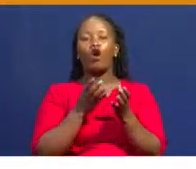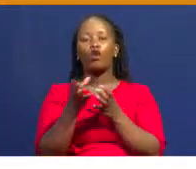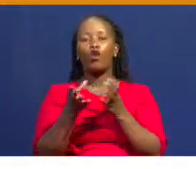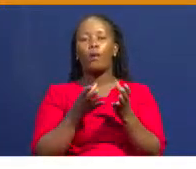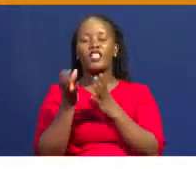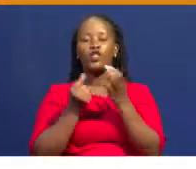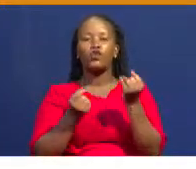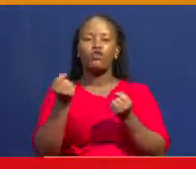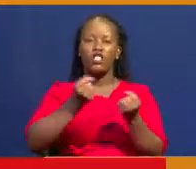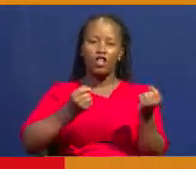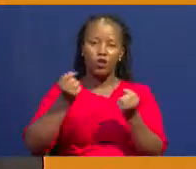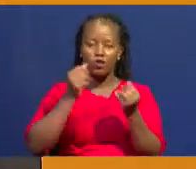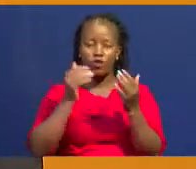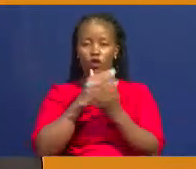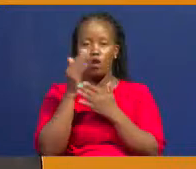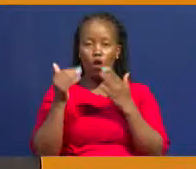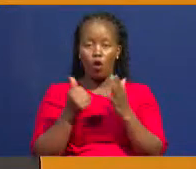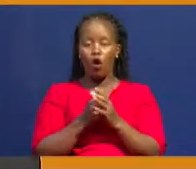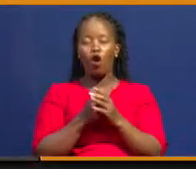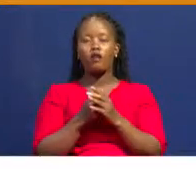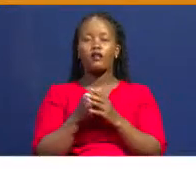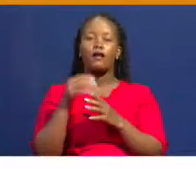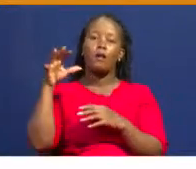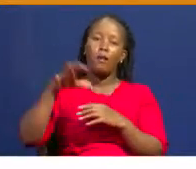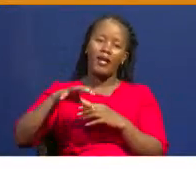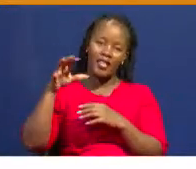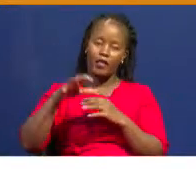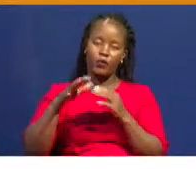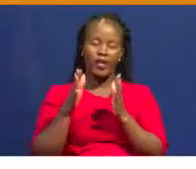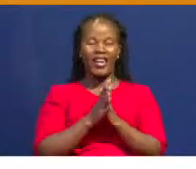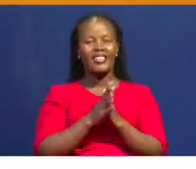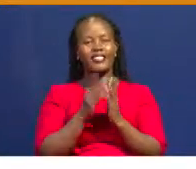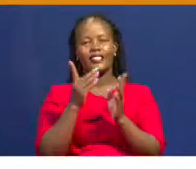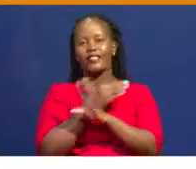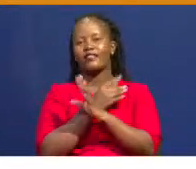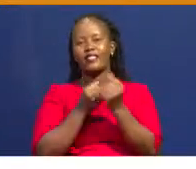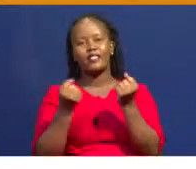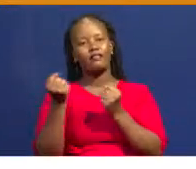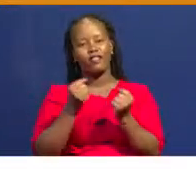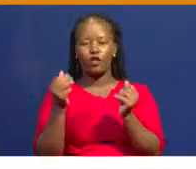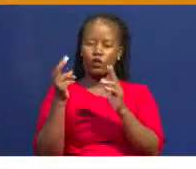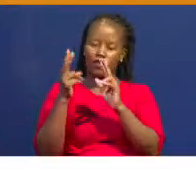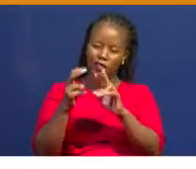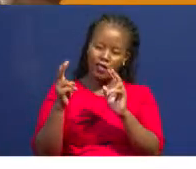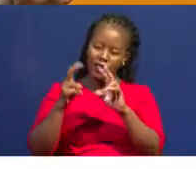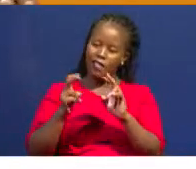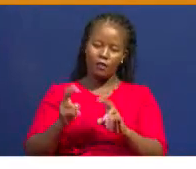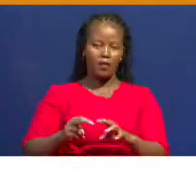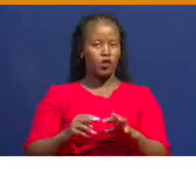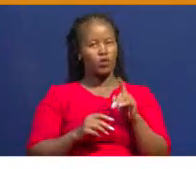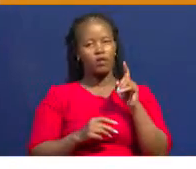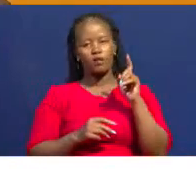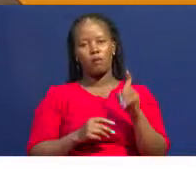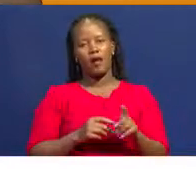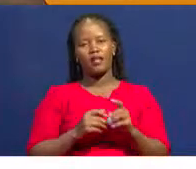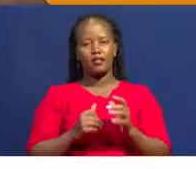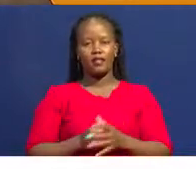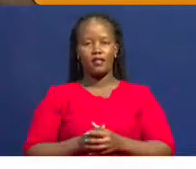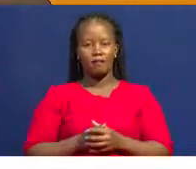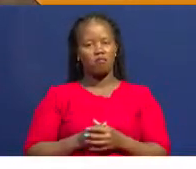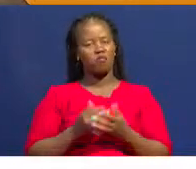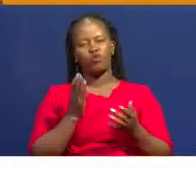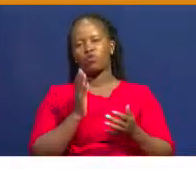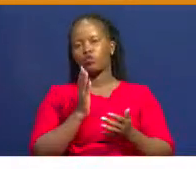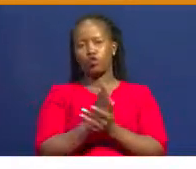public service vehicles undergo inspection. So if, you know, there